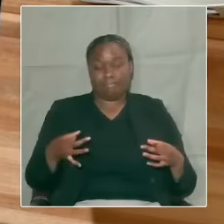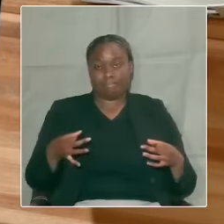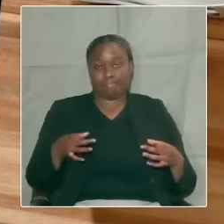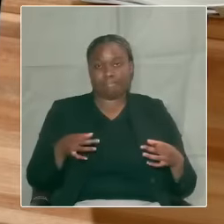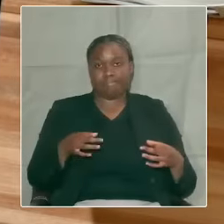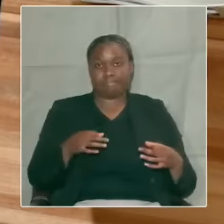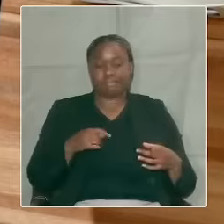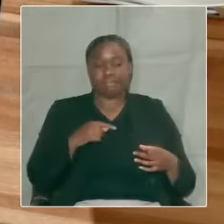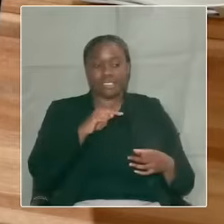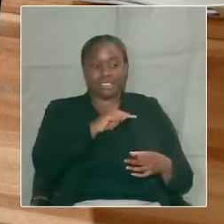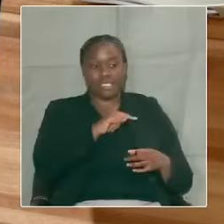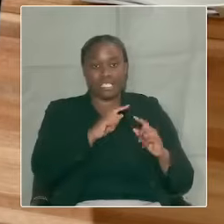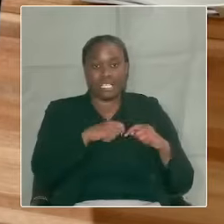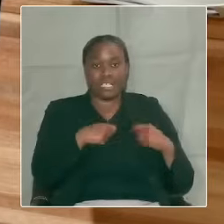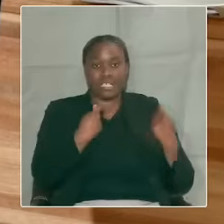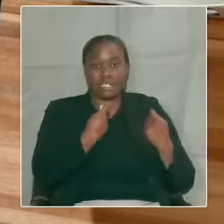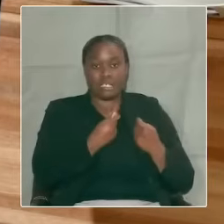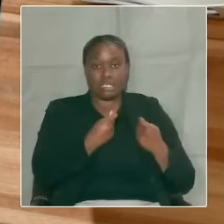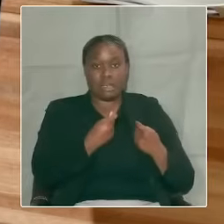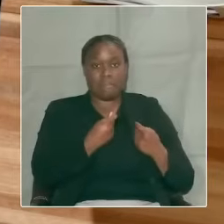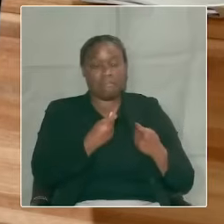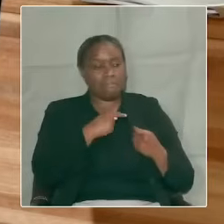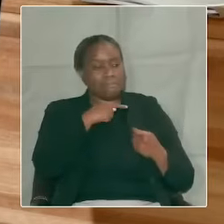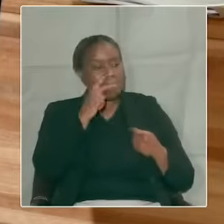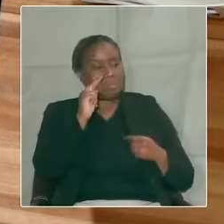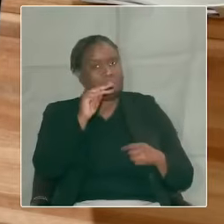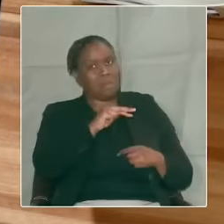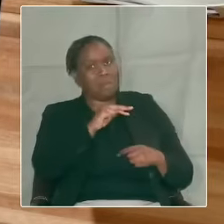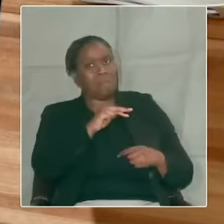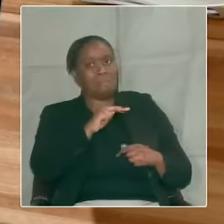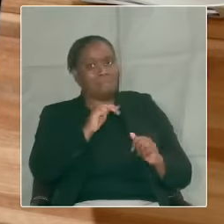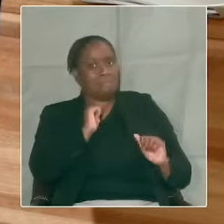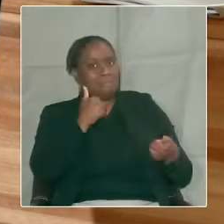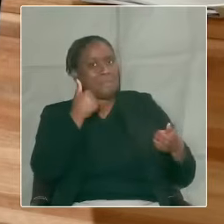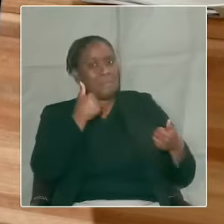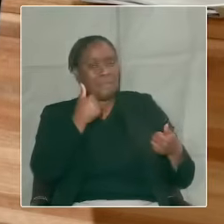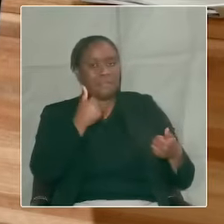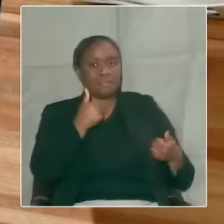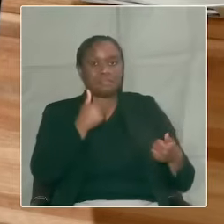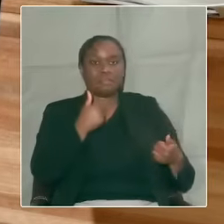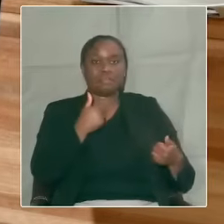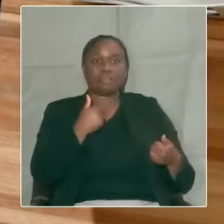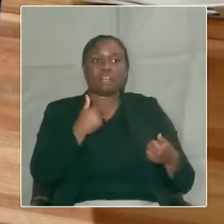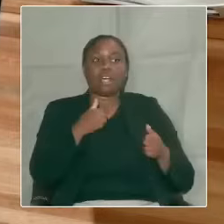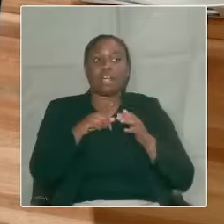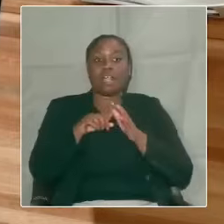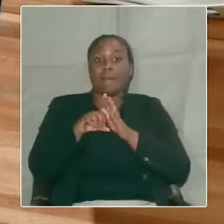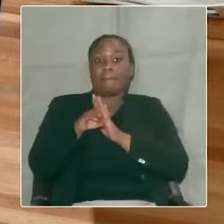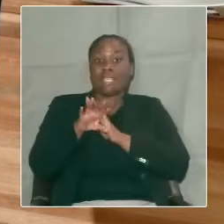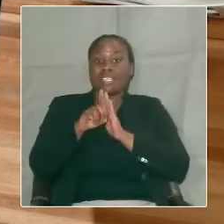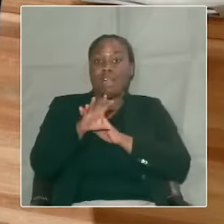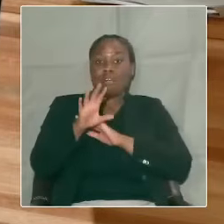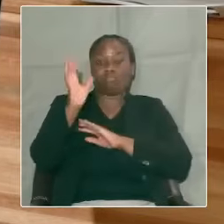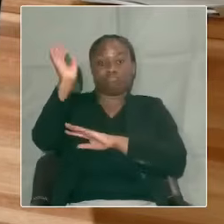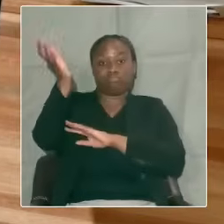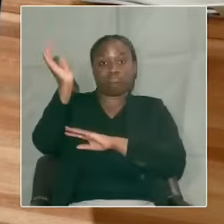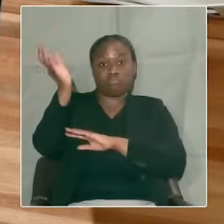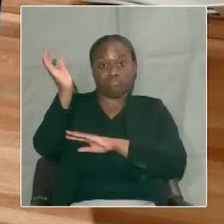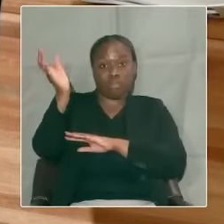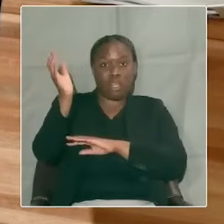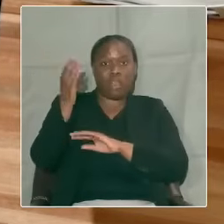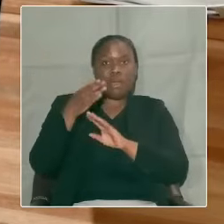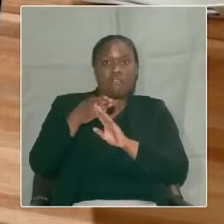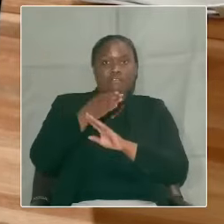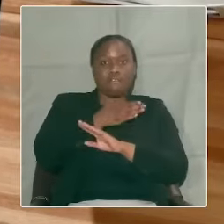that the PKTT was viewed as effective. I was able to source the media briefing held by former Minister of